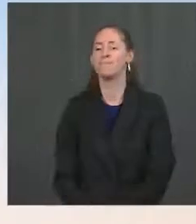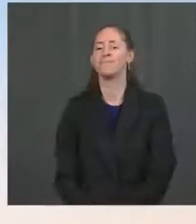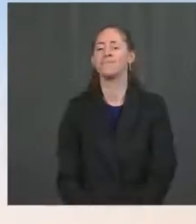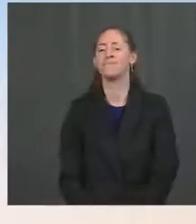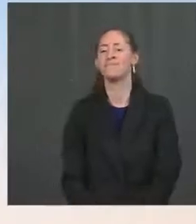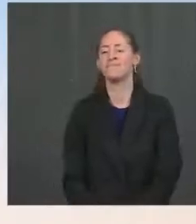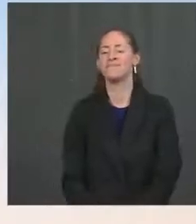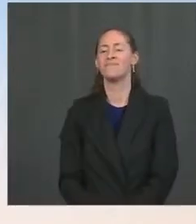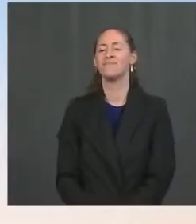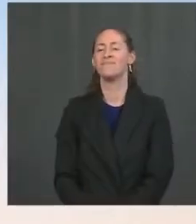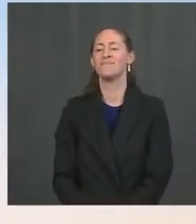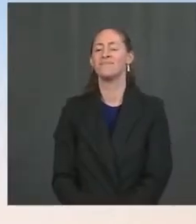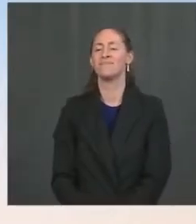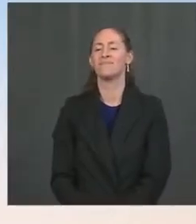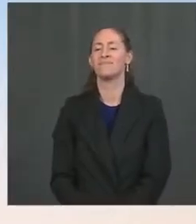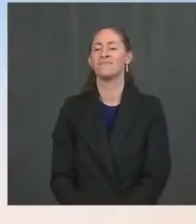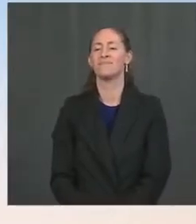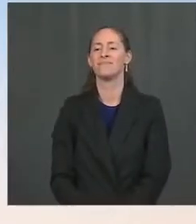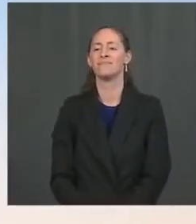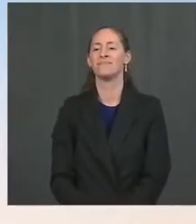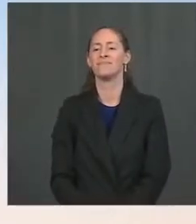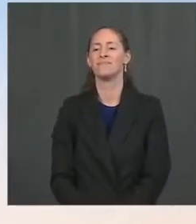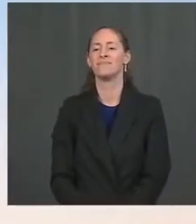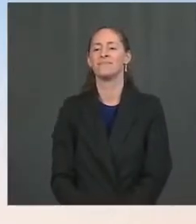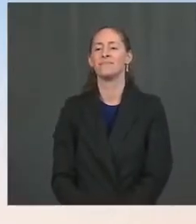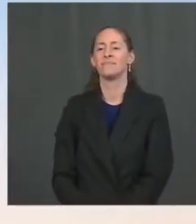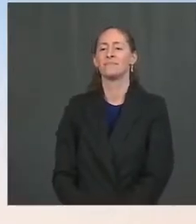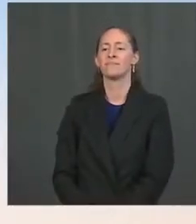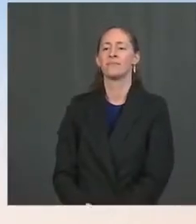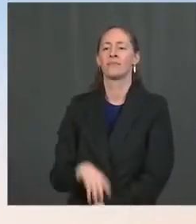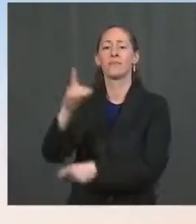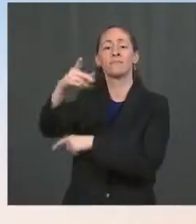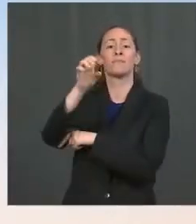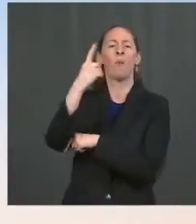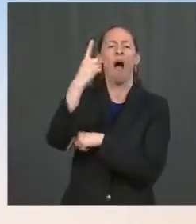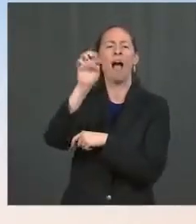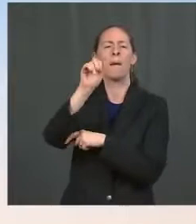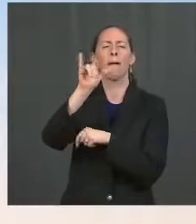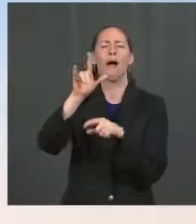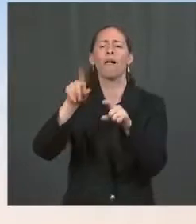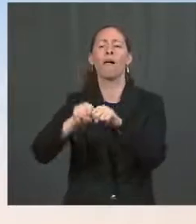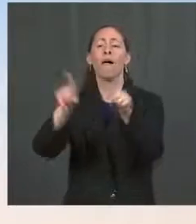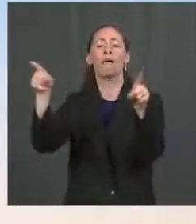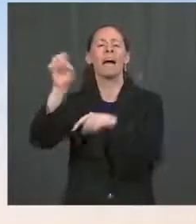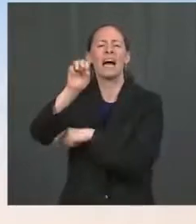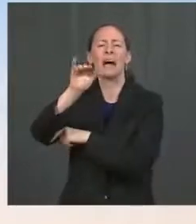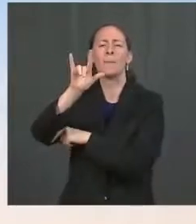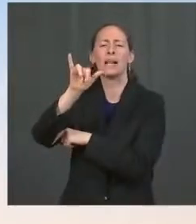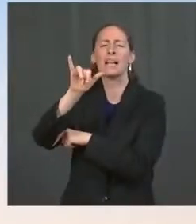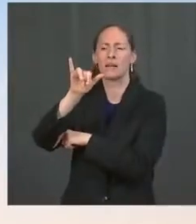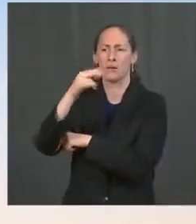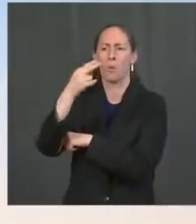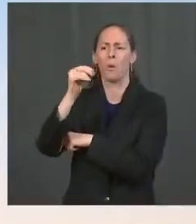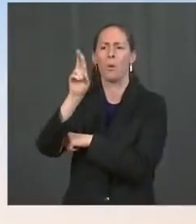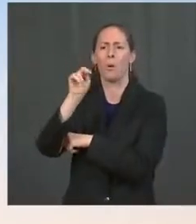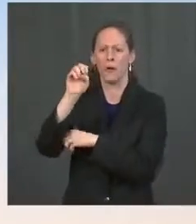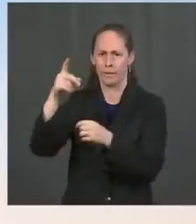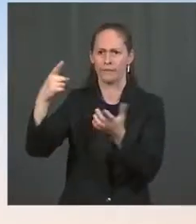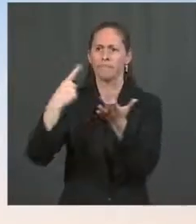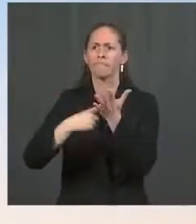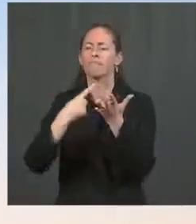seen. One was from Emily Horn on the arrival of a Qatar Airways charter. A second